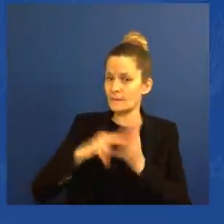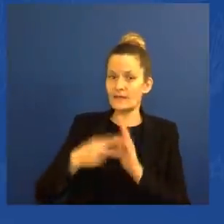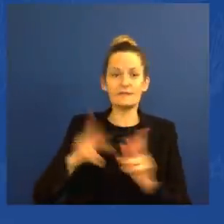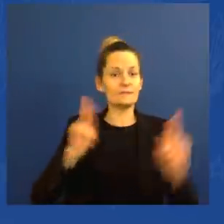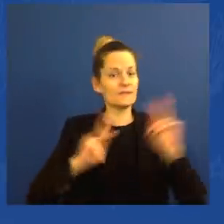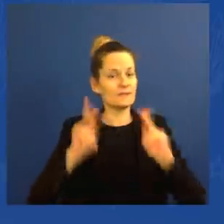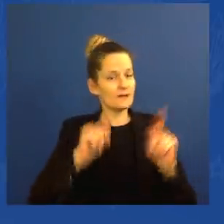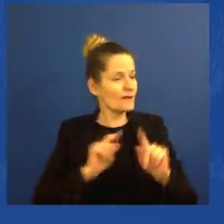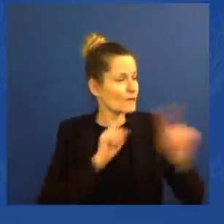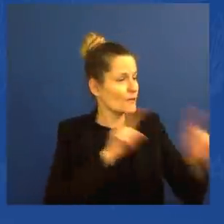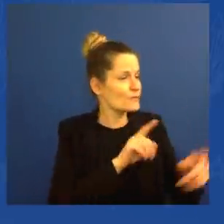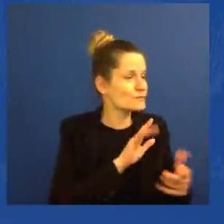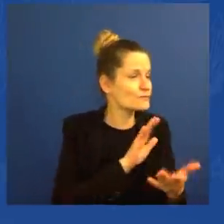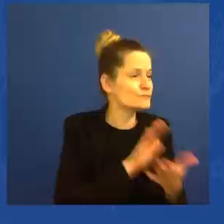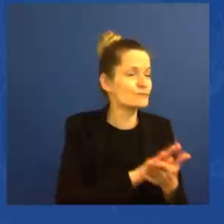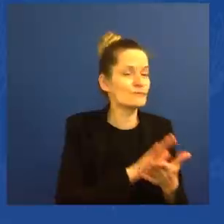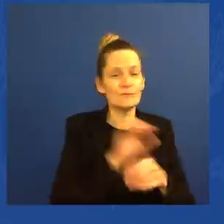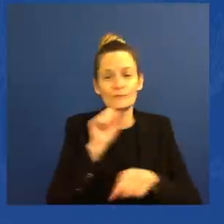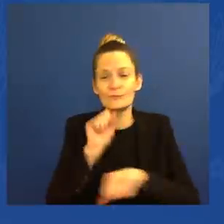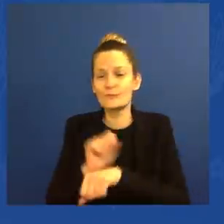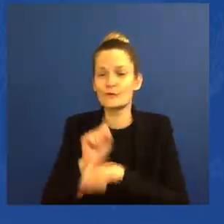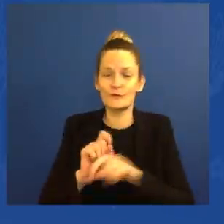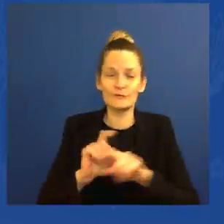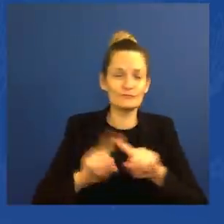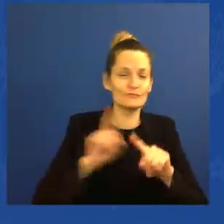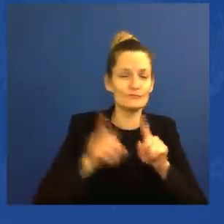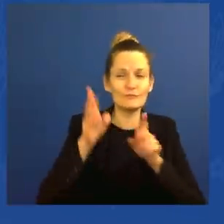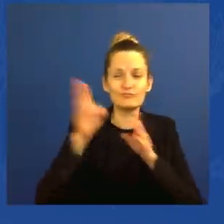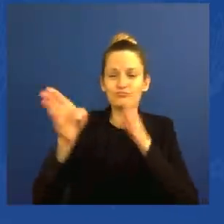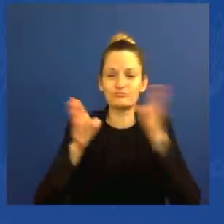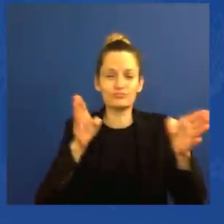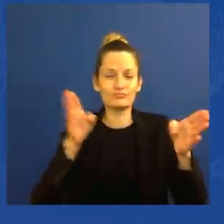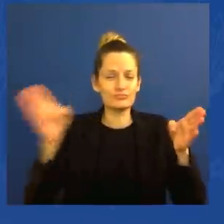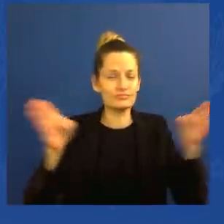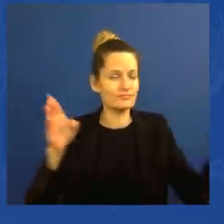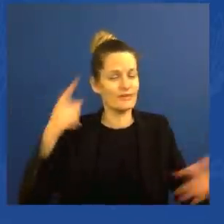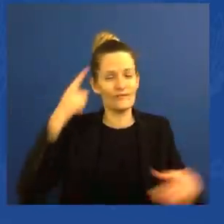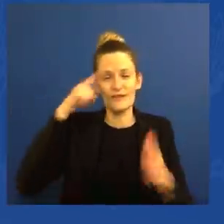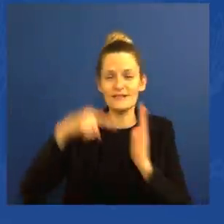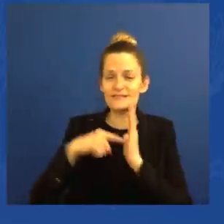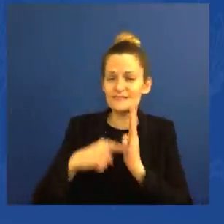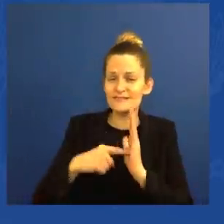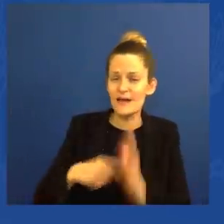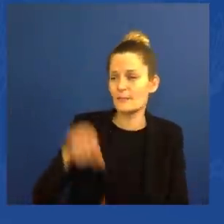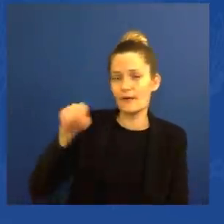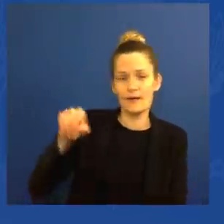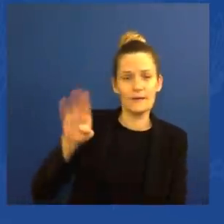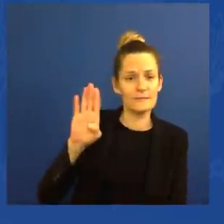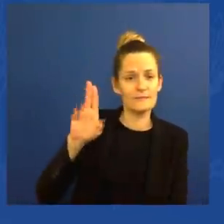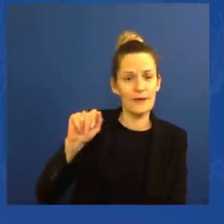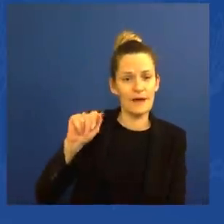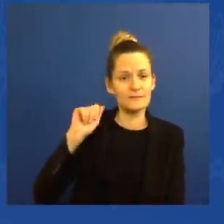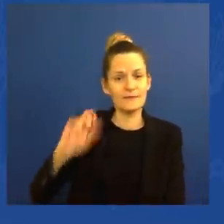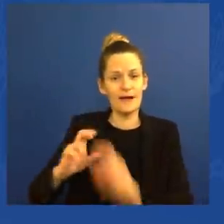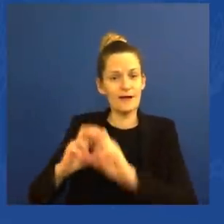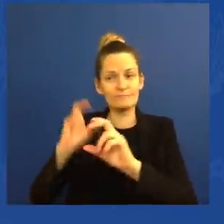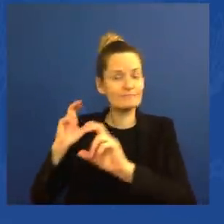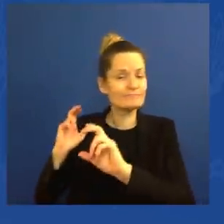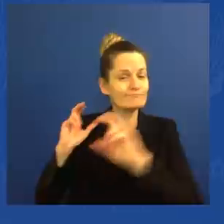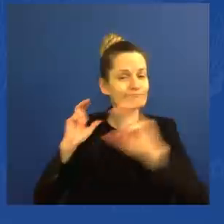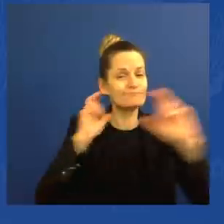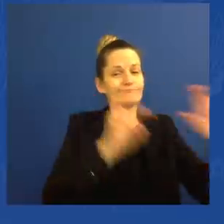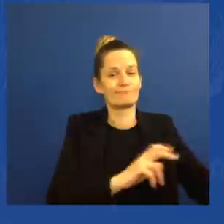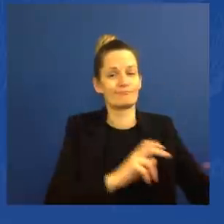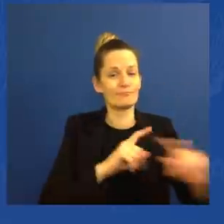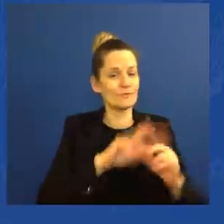facility serving Atlanta. $5 million to buy cleaner, more reliable hydrogen fuel cells for buses. Replacing old